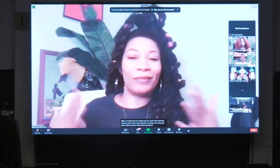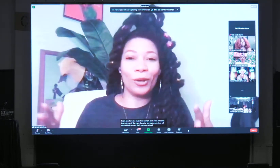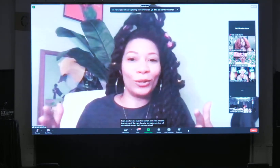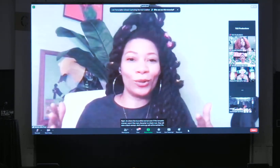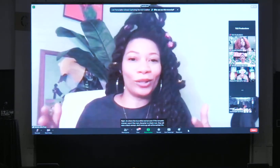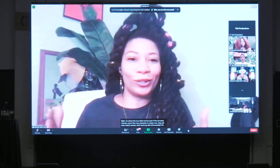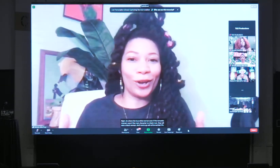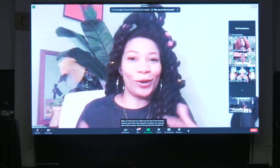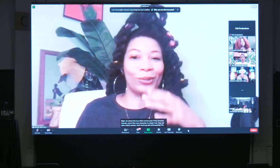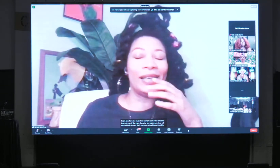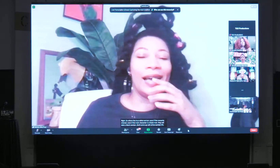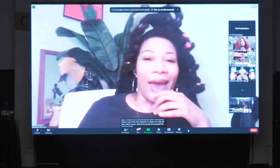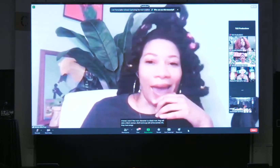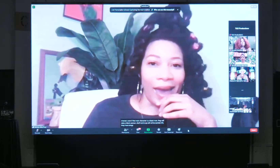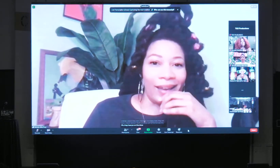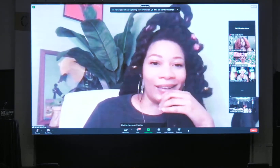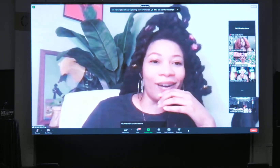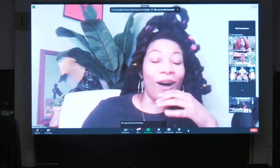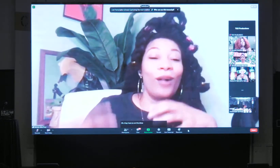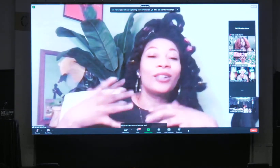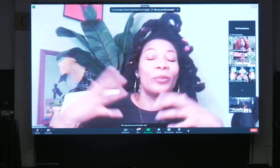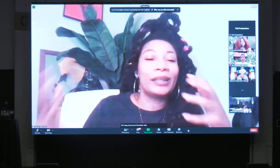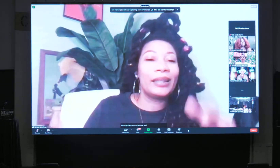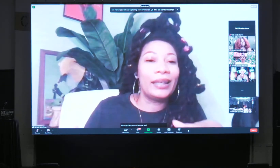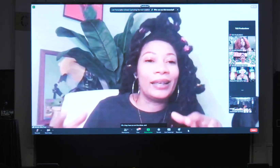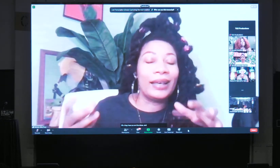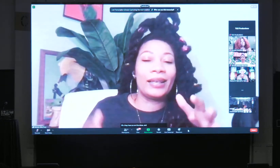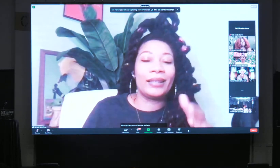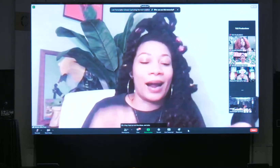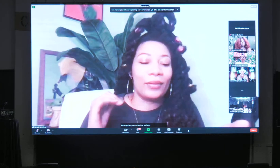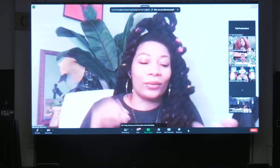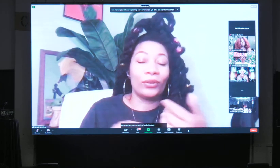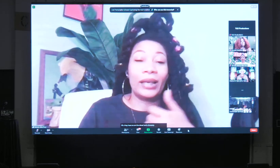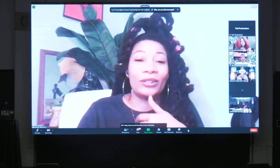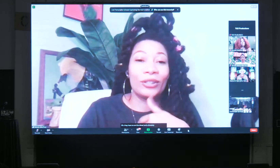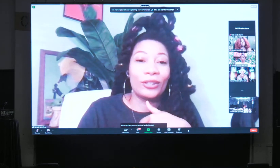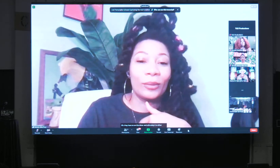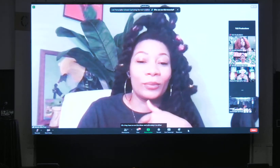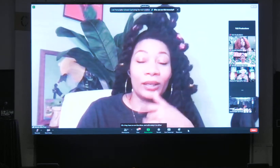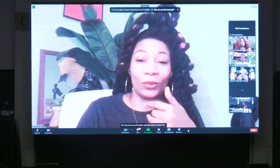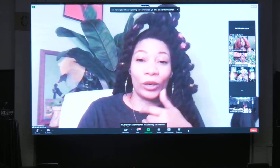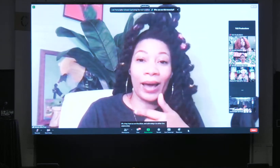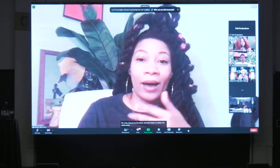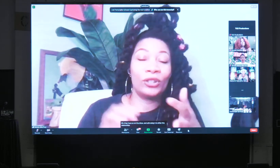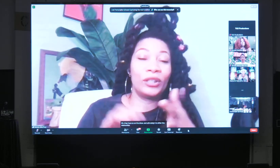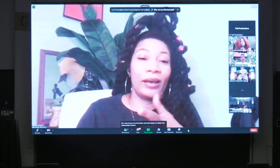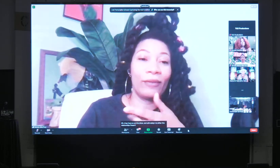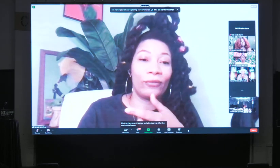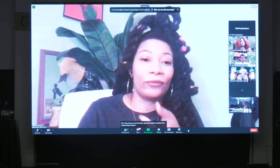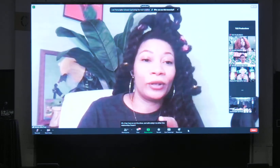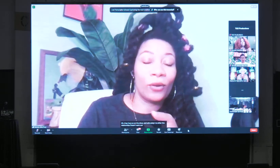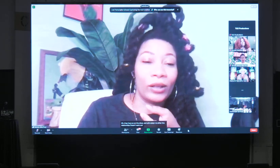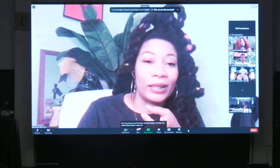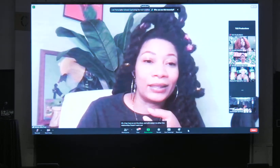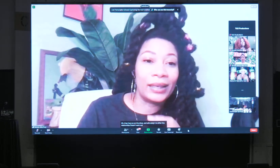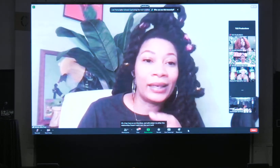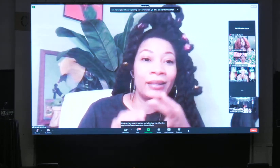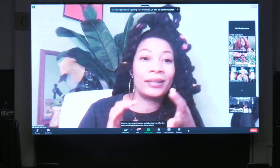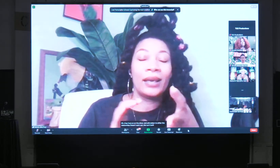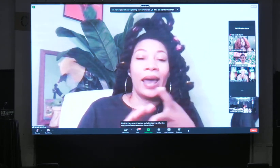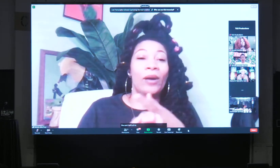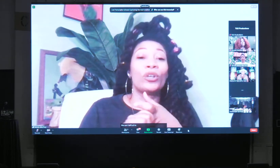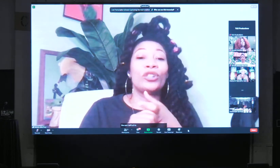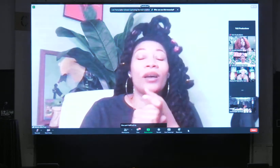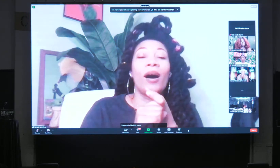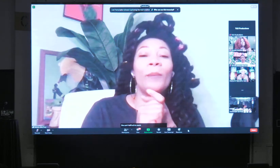Oh, they have so-and-so on the show. And ultimately, it is either the relationship doesn't work out, she can't fulfill all his